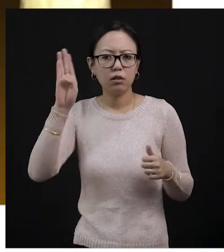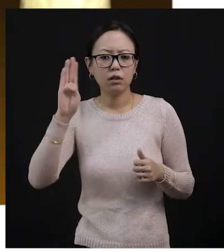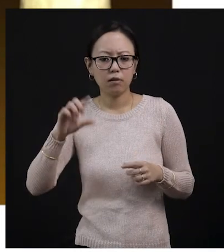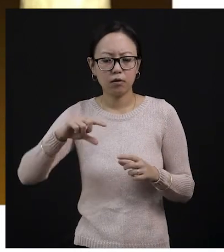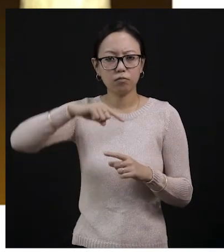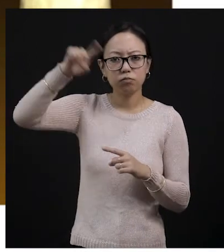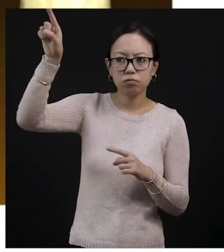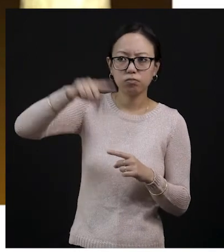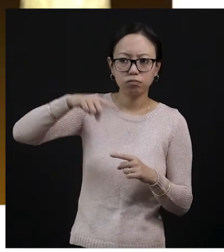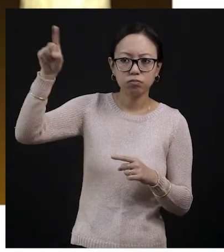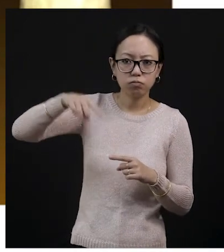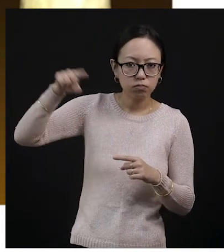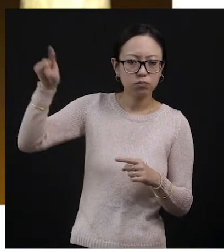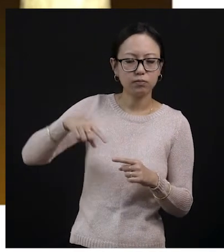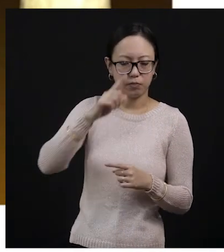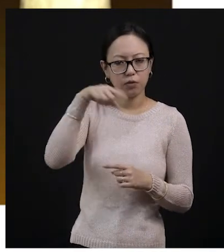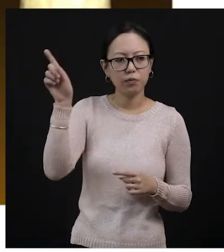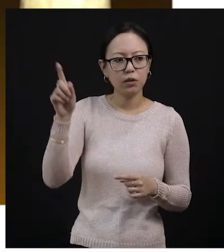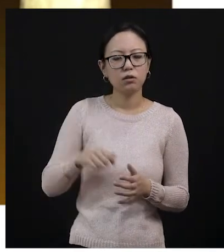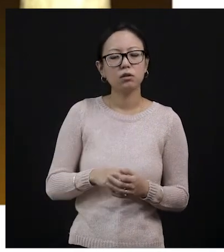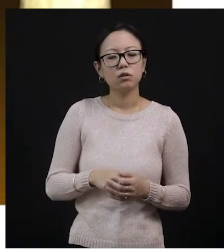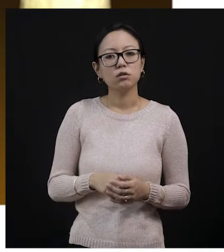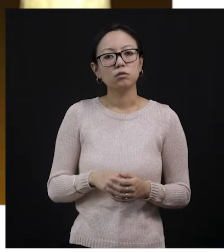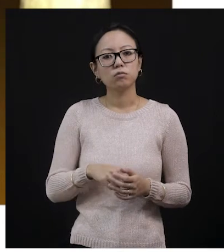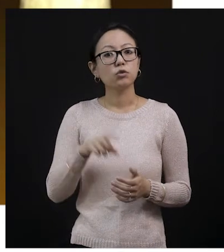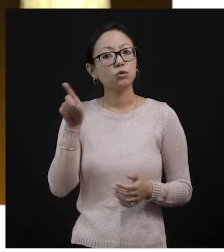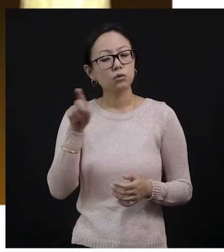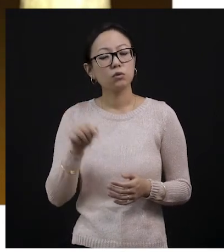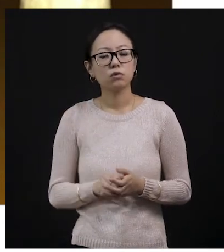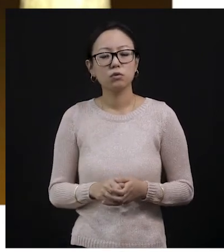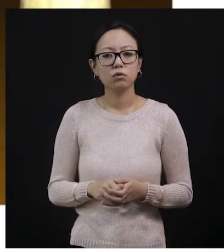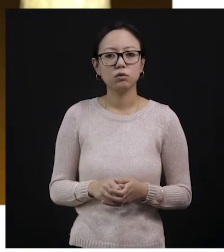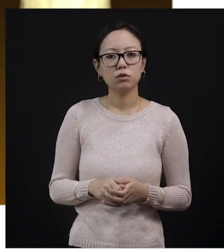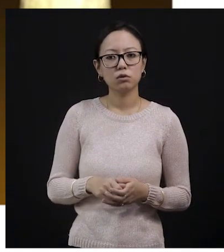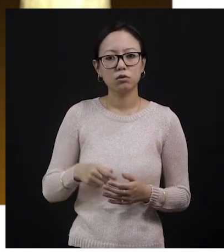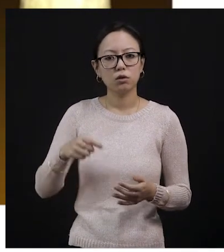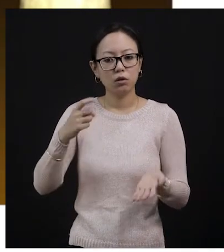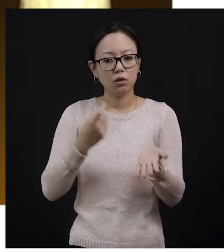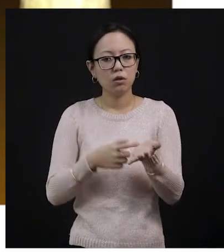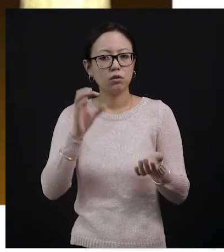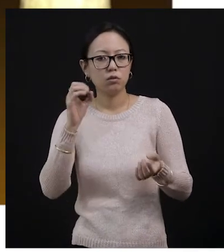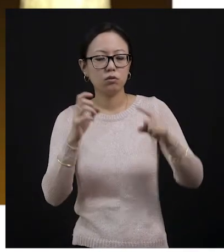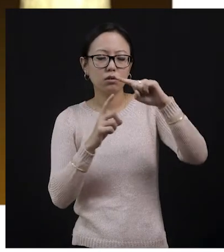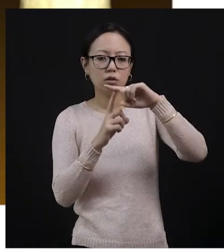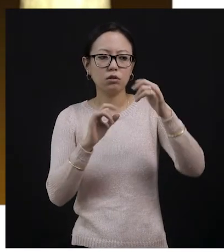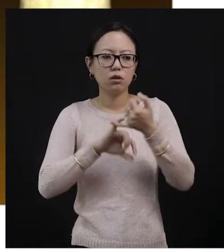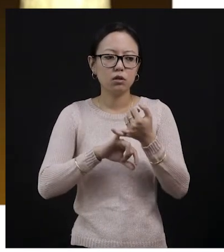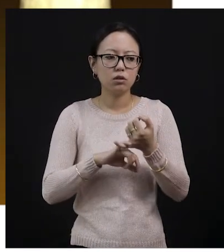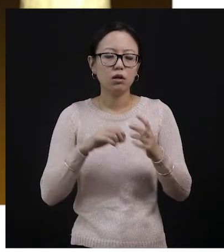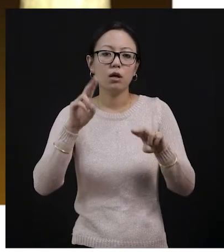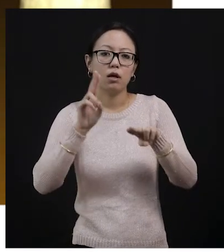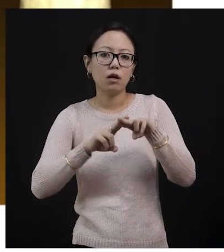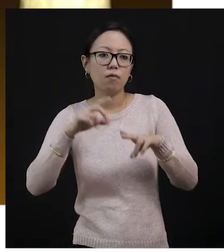no? Parallel venation. And such type of parallel venation, they will have fibrous roots. Okay?